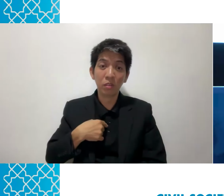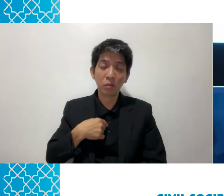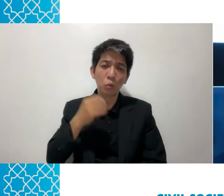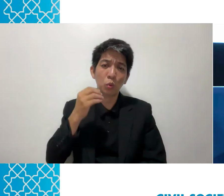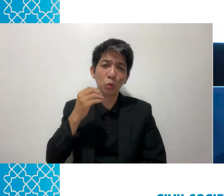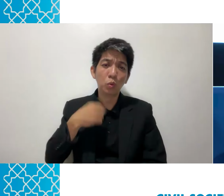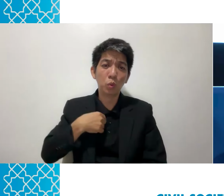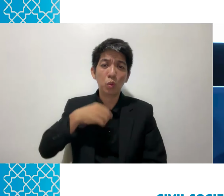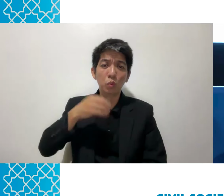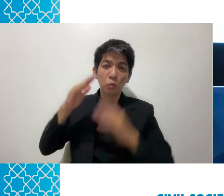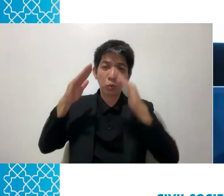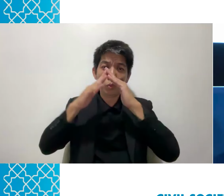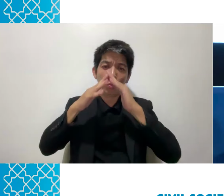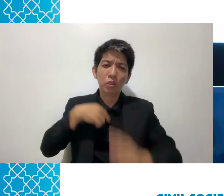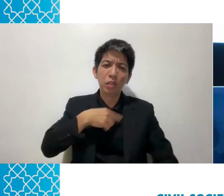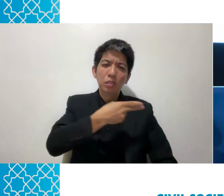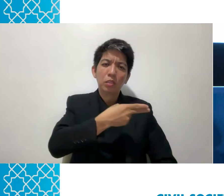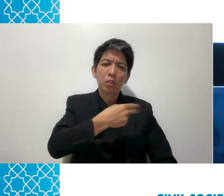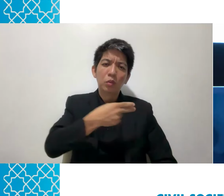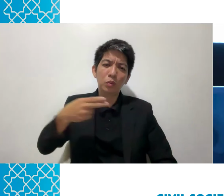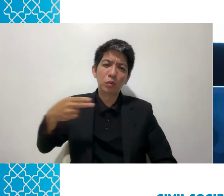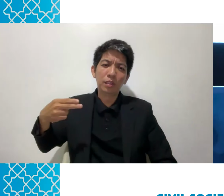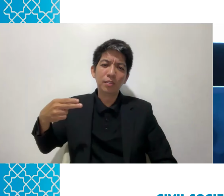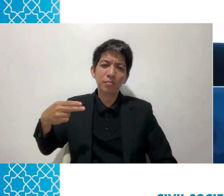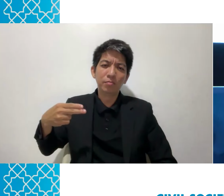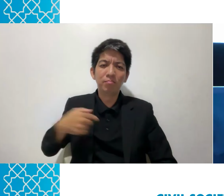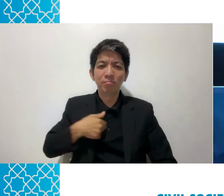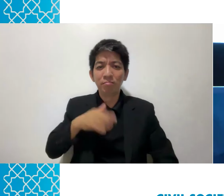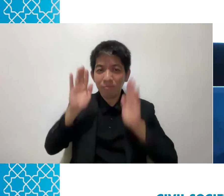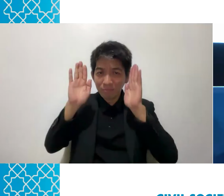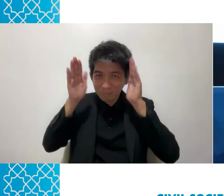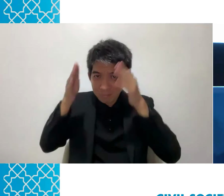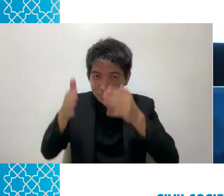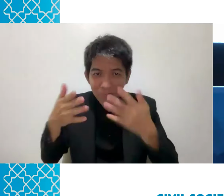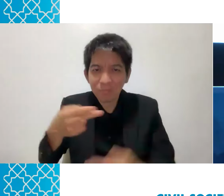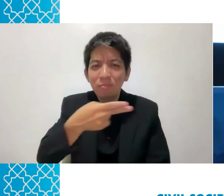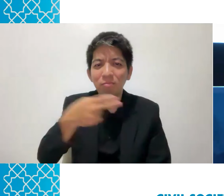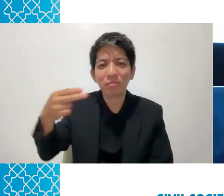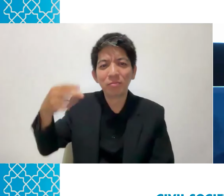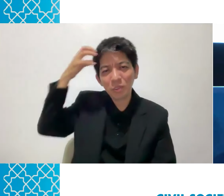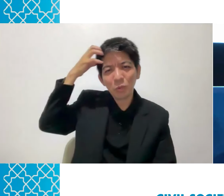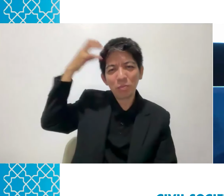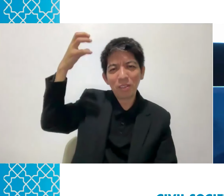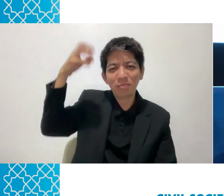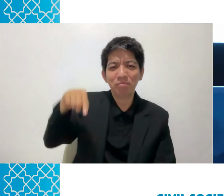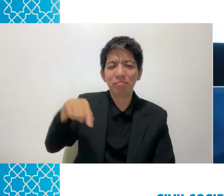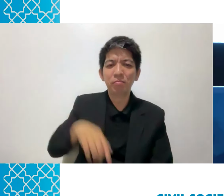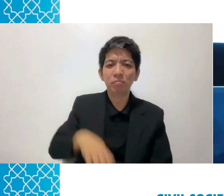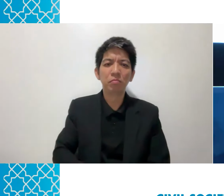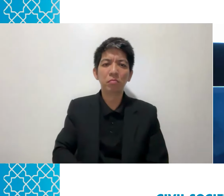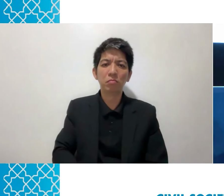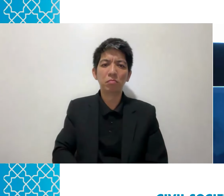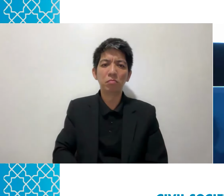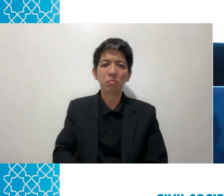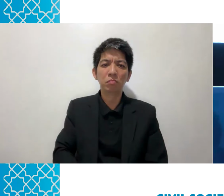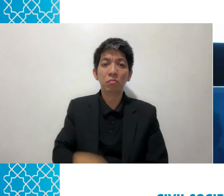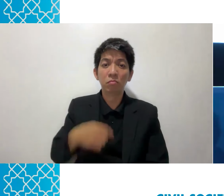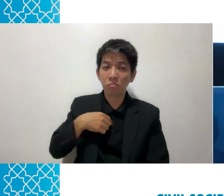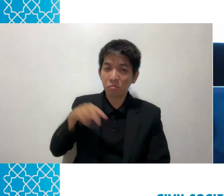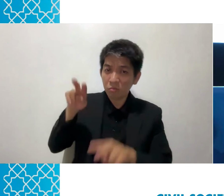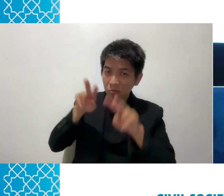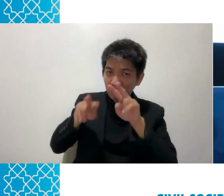the Indonesia government specifically. So I could see the efforts are happening, but there's a